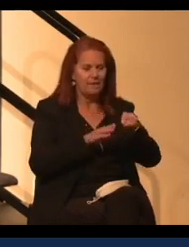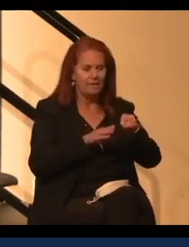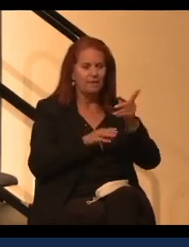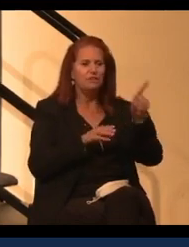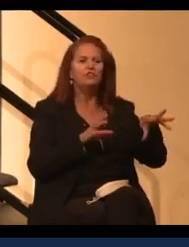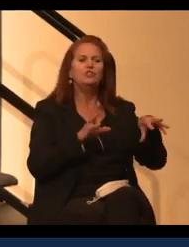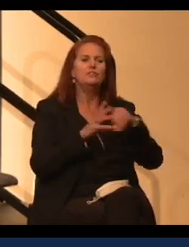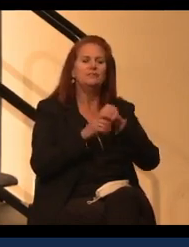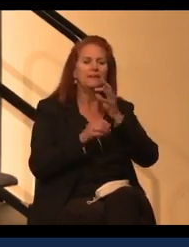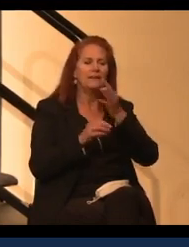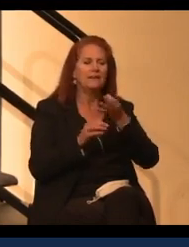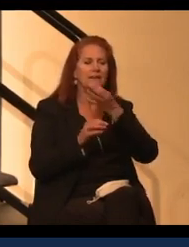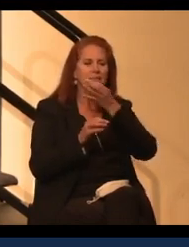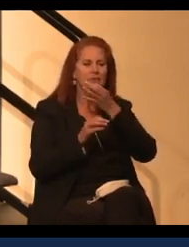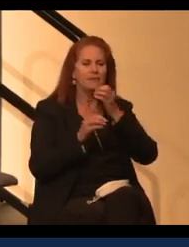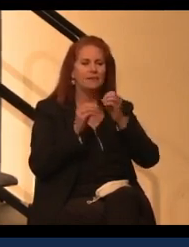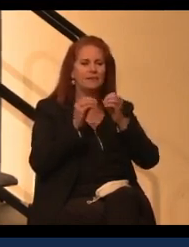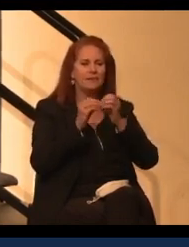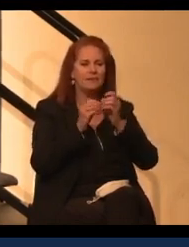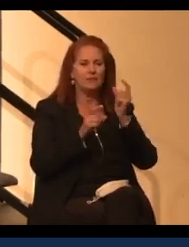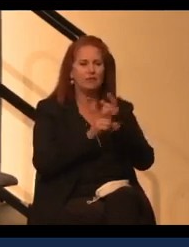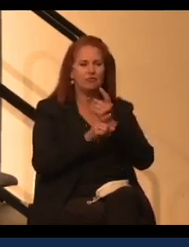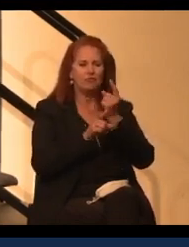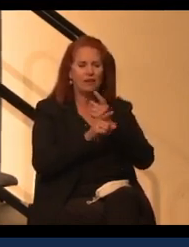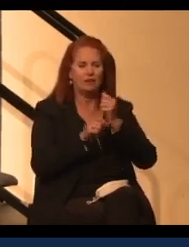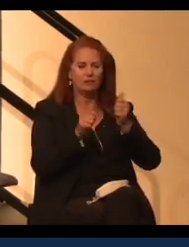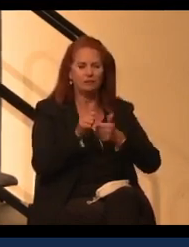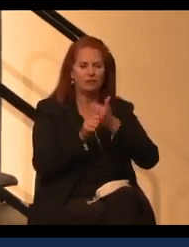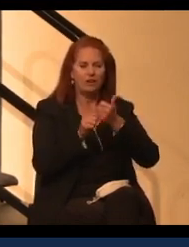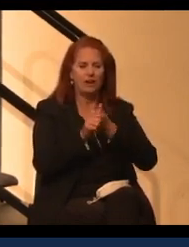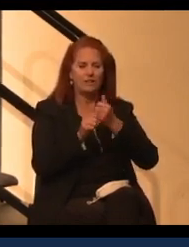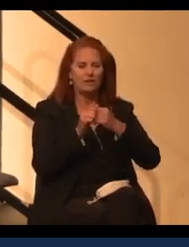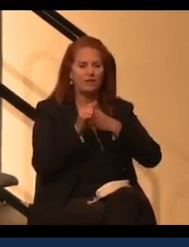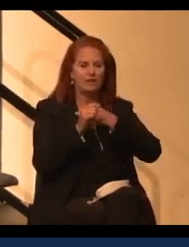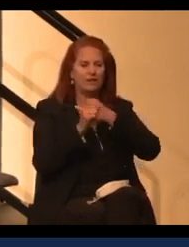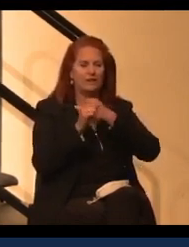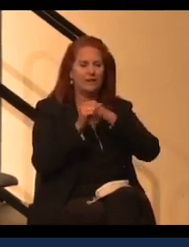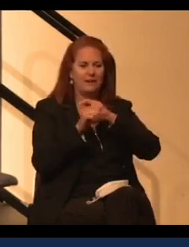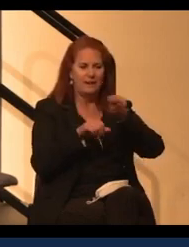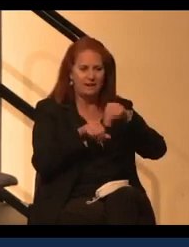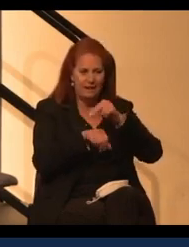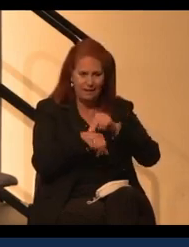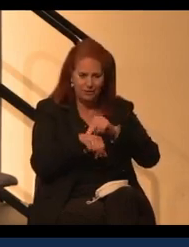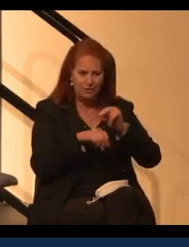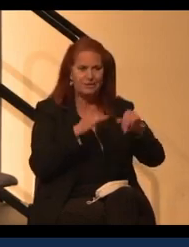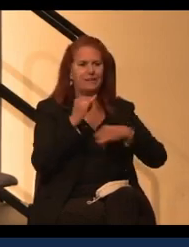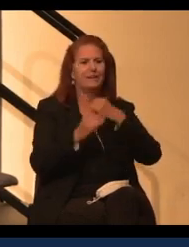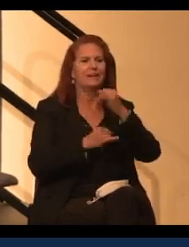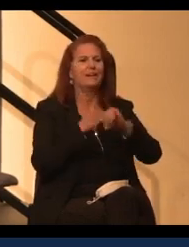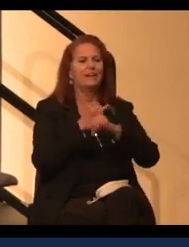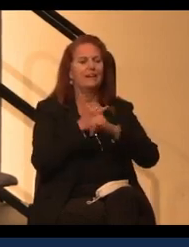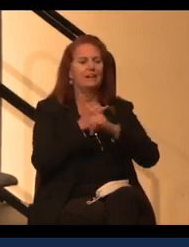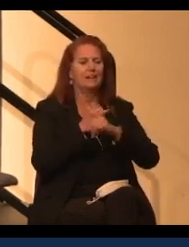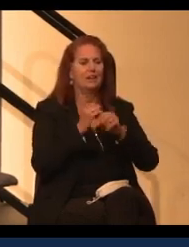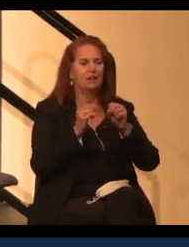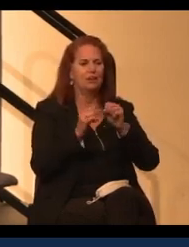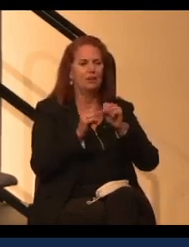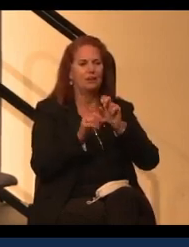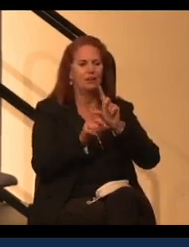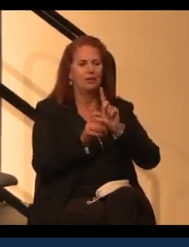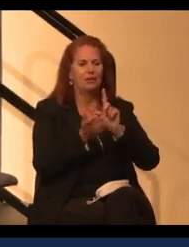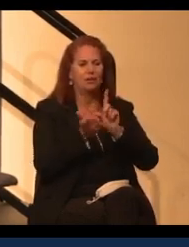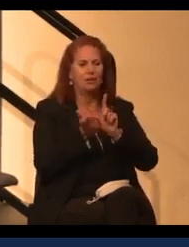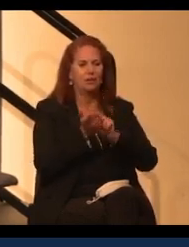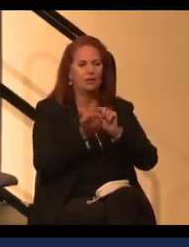Lee's expertise is regularly sought by national and international news outlets,